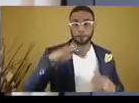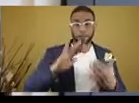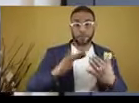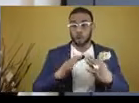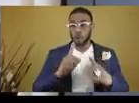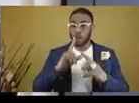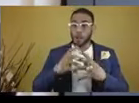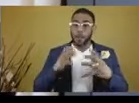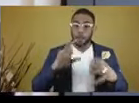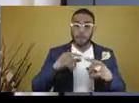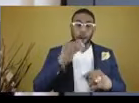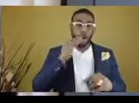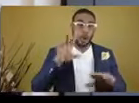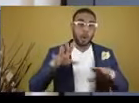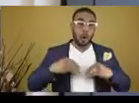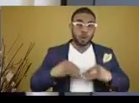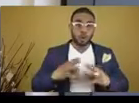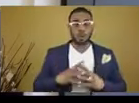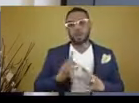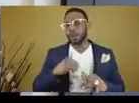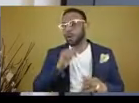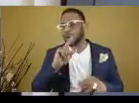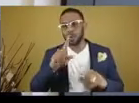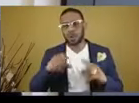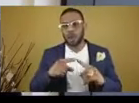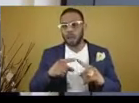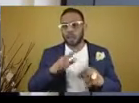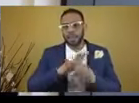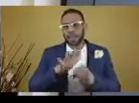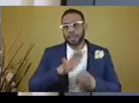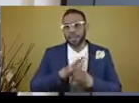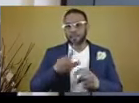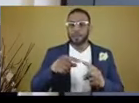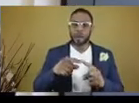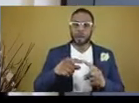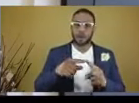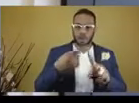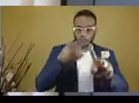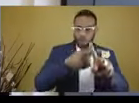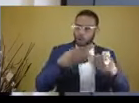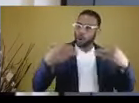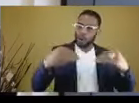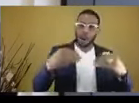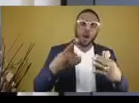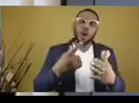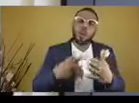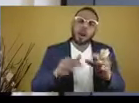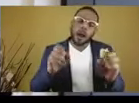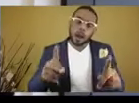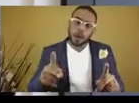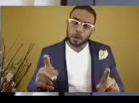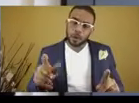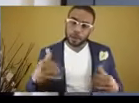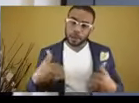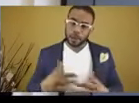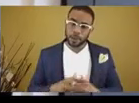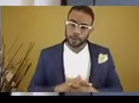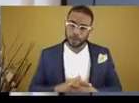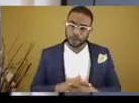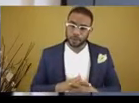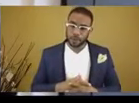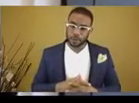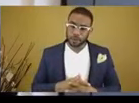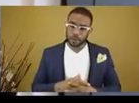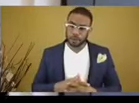about home ownership, but we don't talk enough about the rental market. What is the opportunity we have now to increase